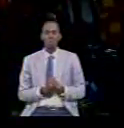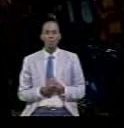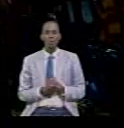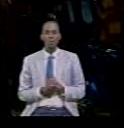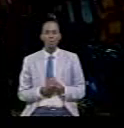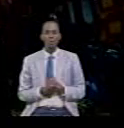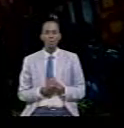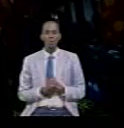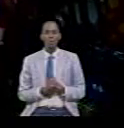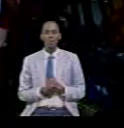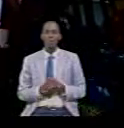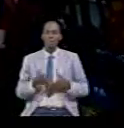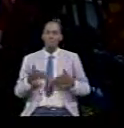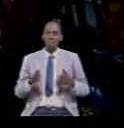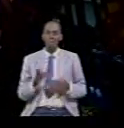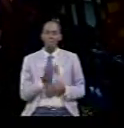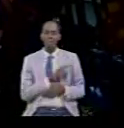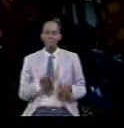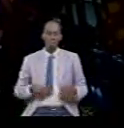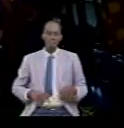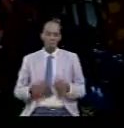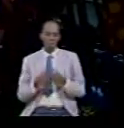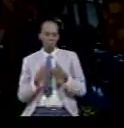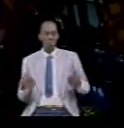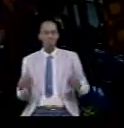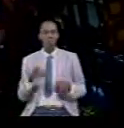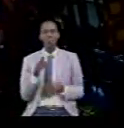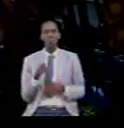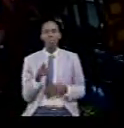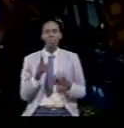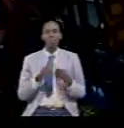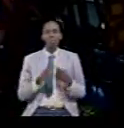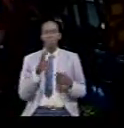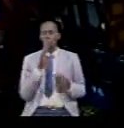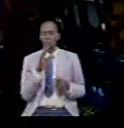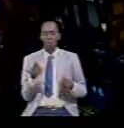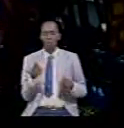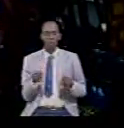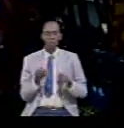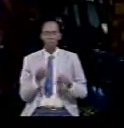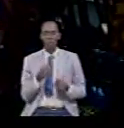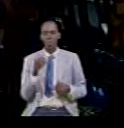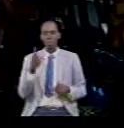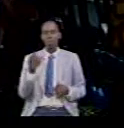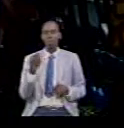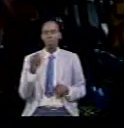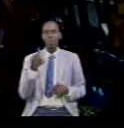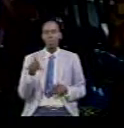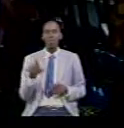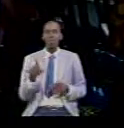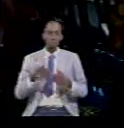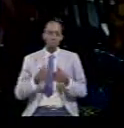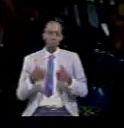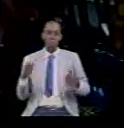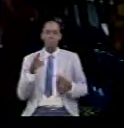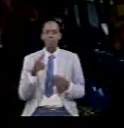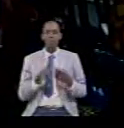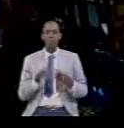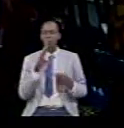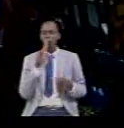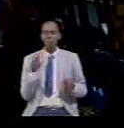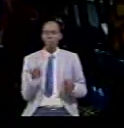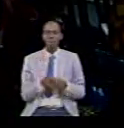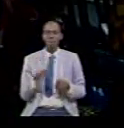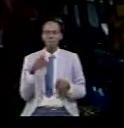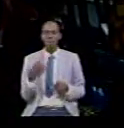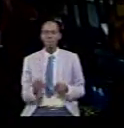Let the Lord single you out to be like a Daniel. Single you out to be like a Shadrach,